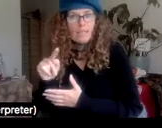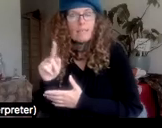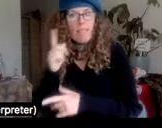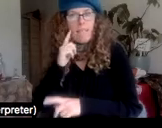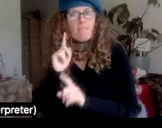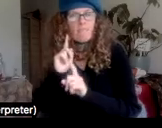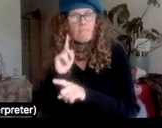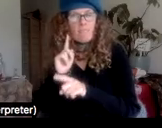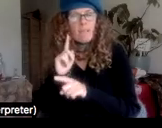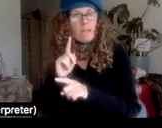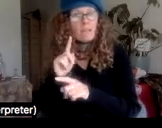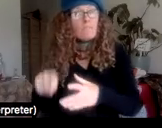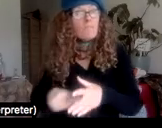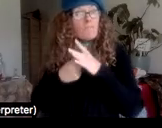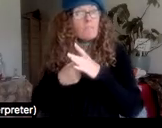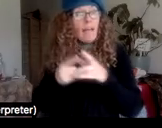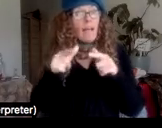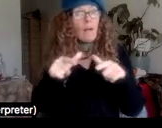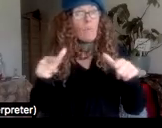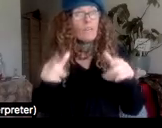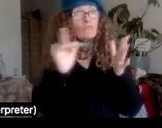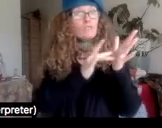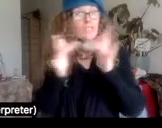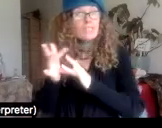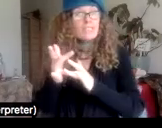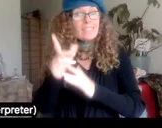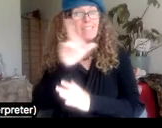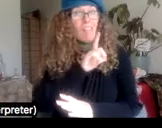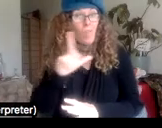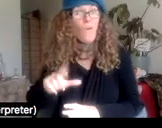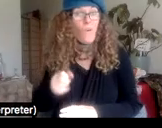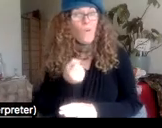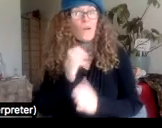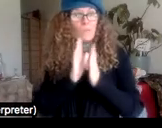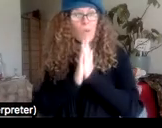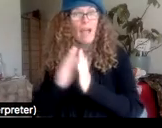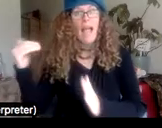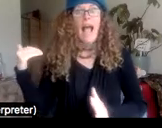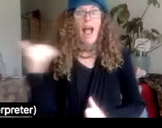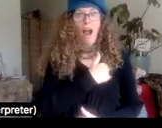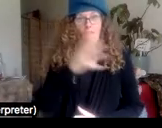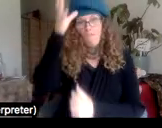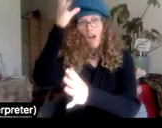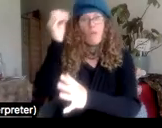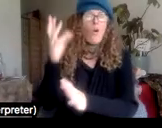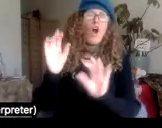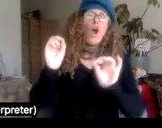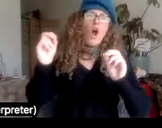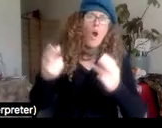it's the original language of Jesus. And it's the Lord's Prayer, Our Father. Or, oh,